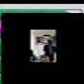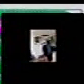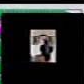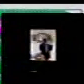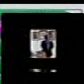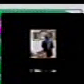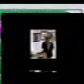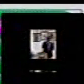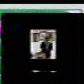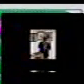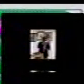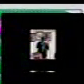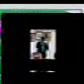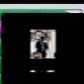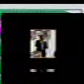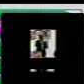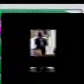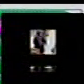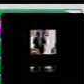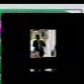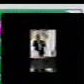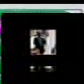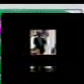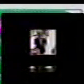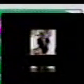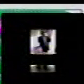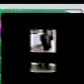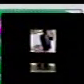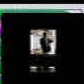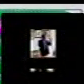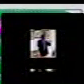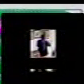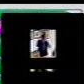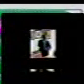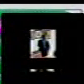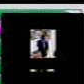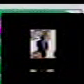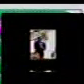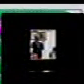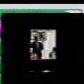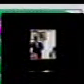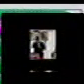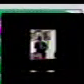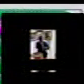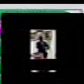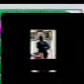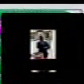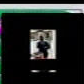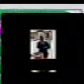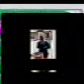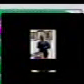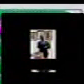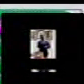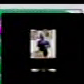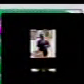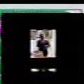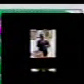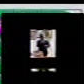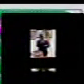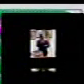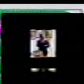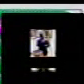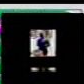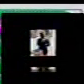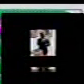down. Tonight is the night of casting down. Tonight is the night of rooting up and rooting out and